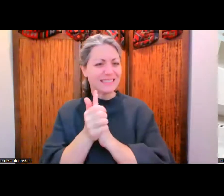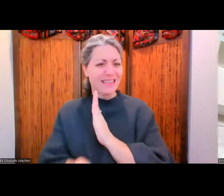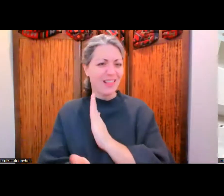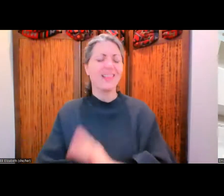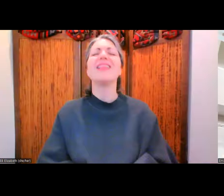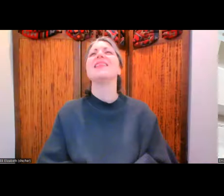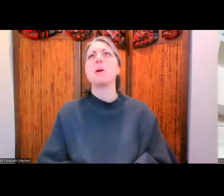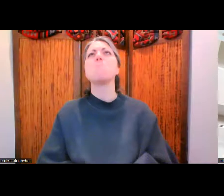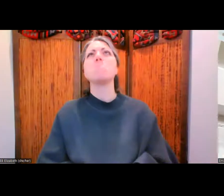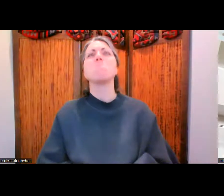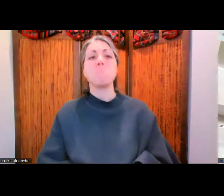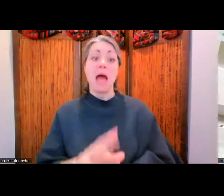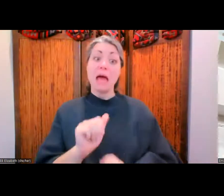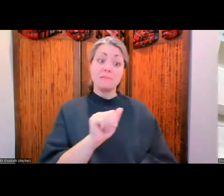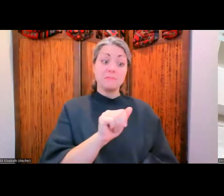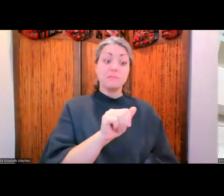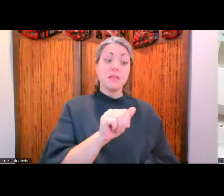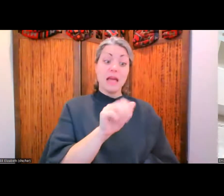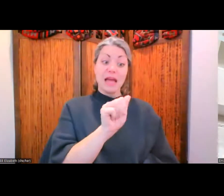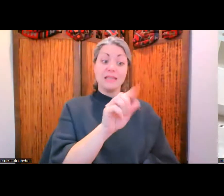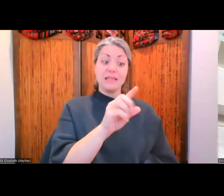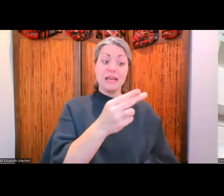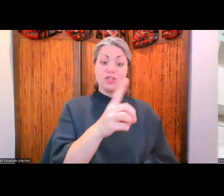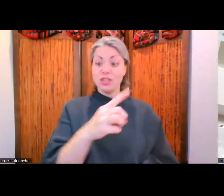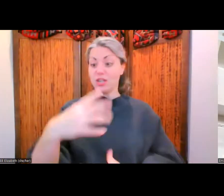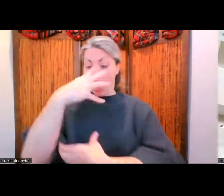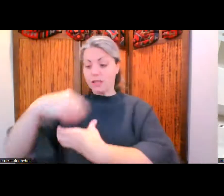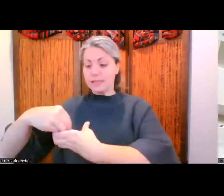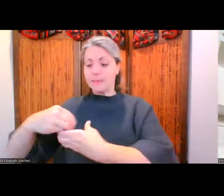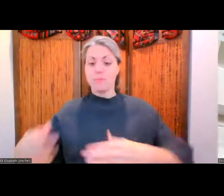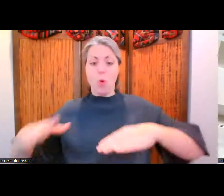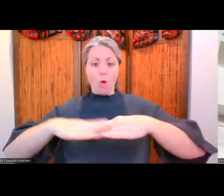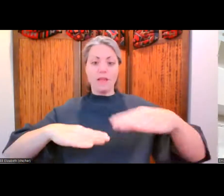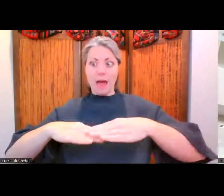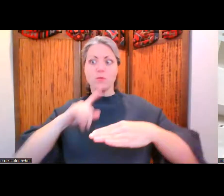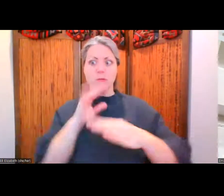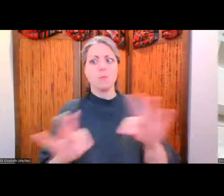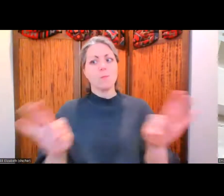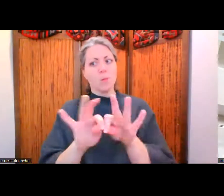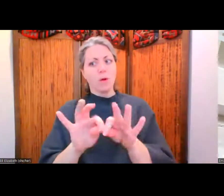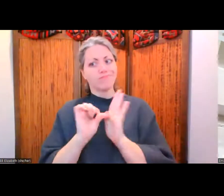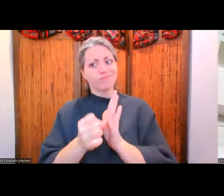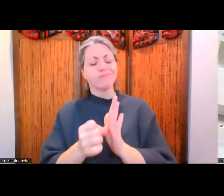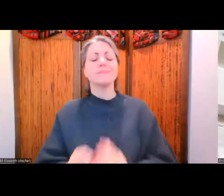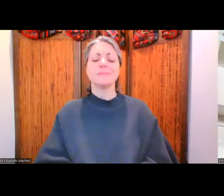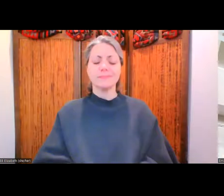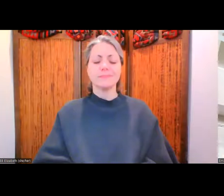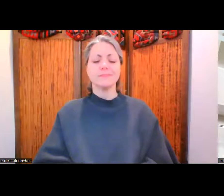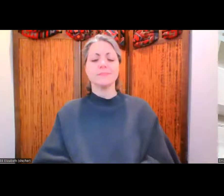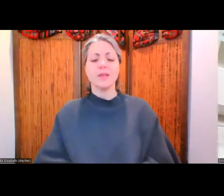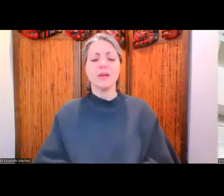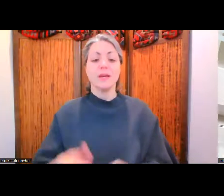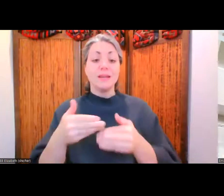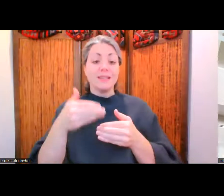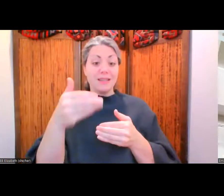really important for treatment, as you highlighted. And next, we will be hearing a little bit more about medical